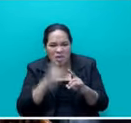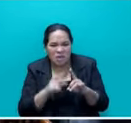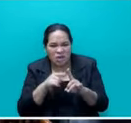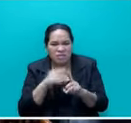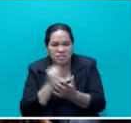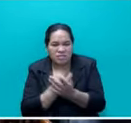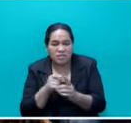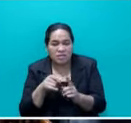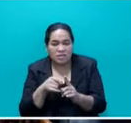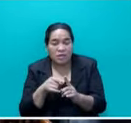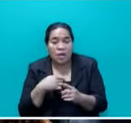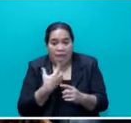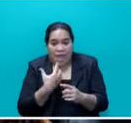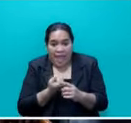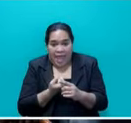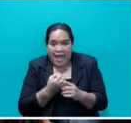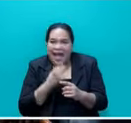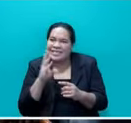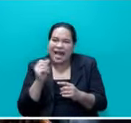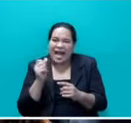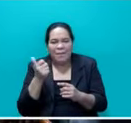We've had situations in court